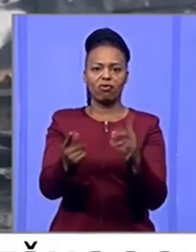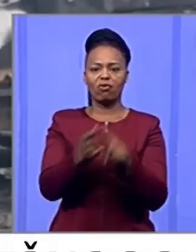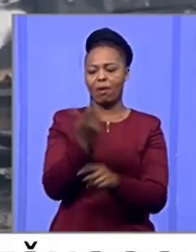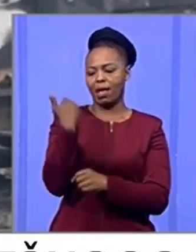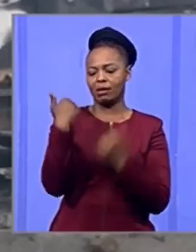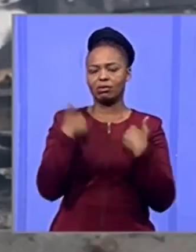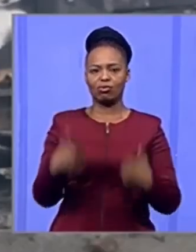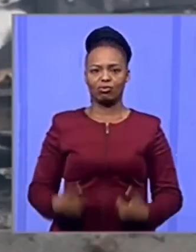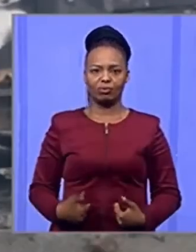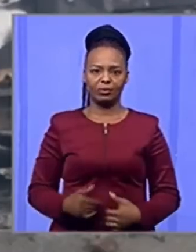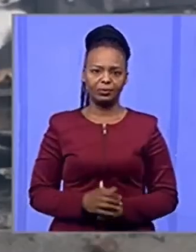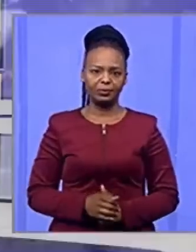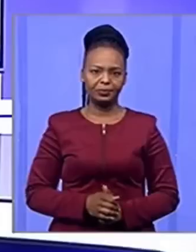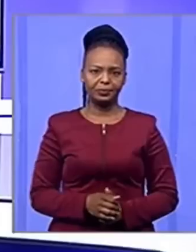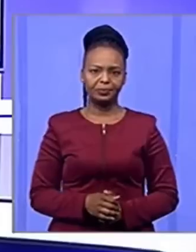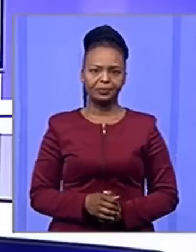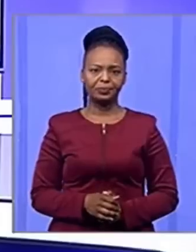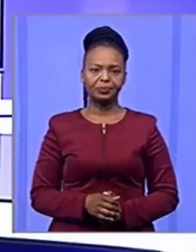Sontaga.